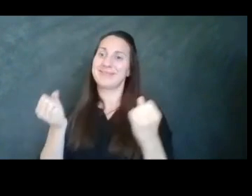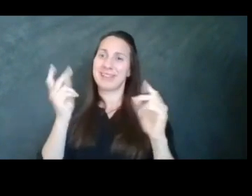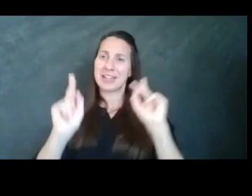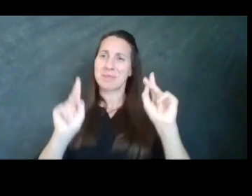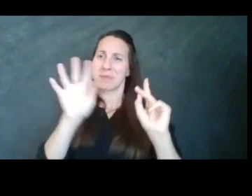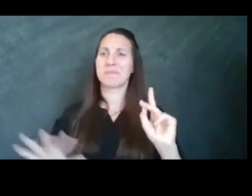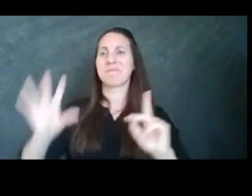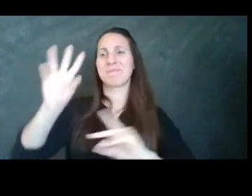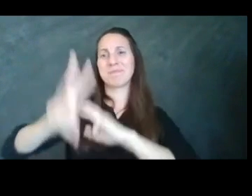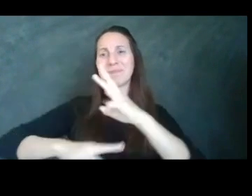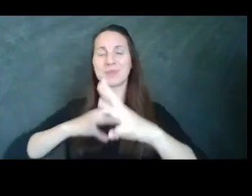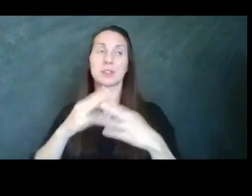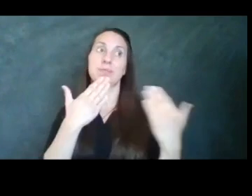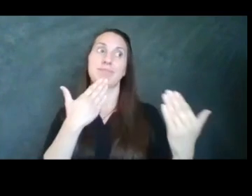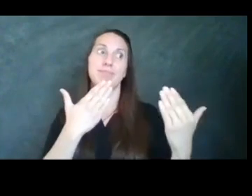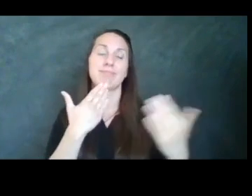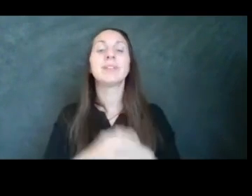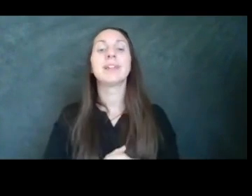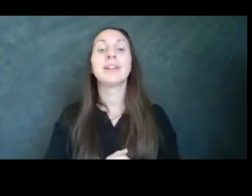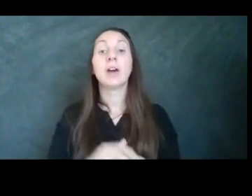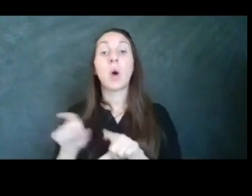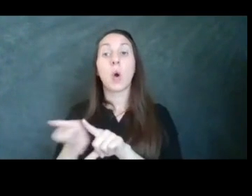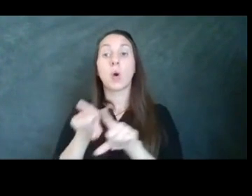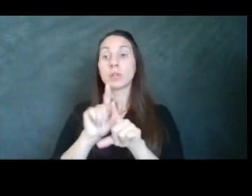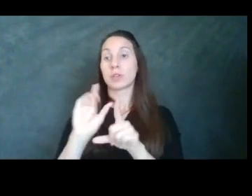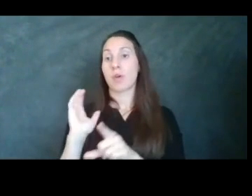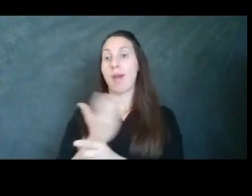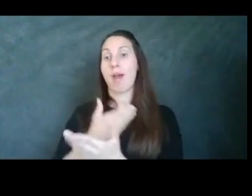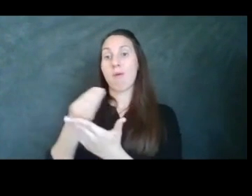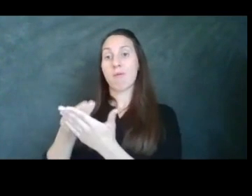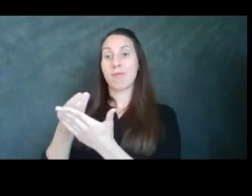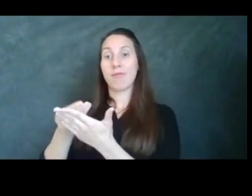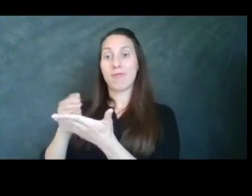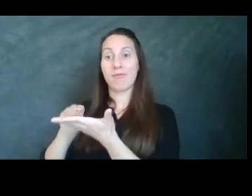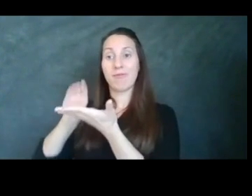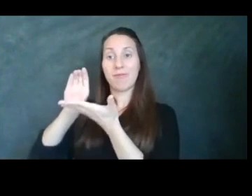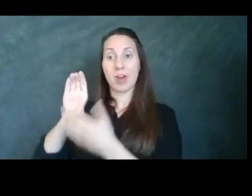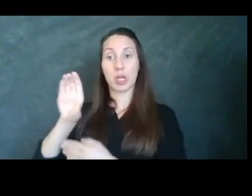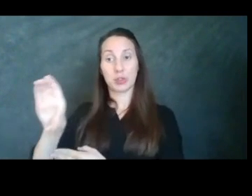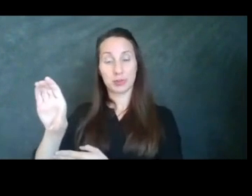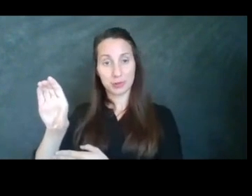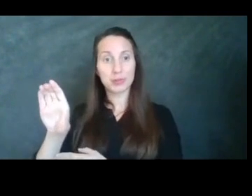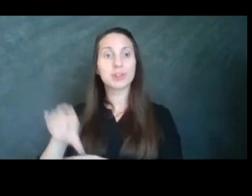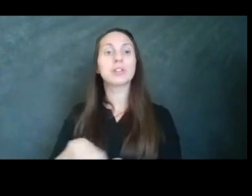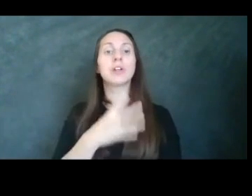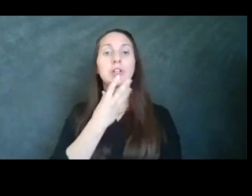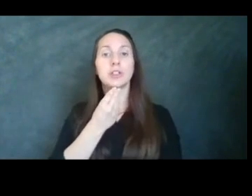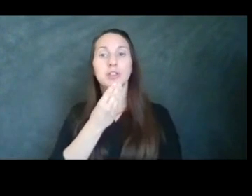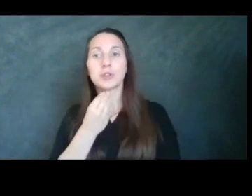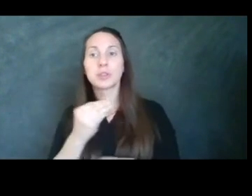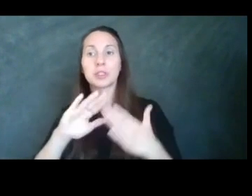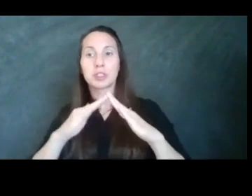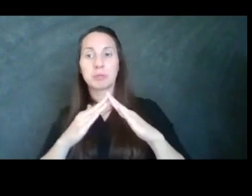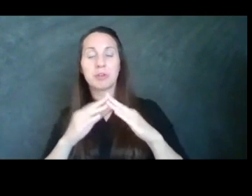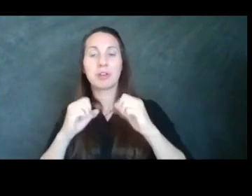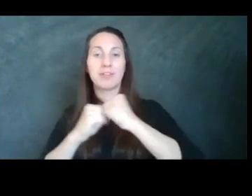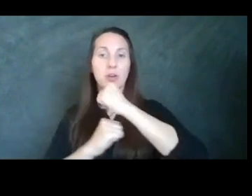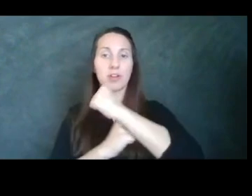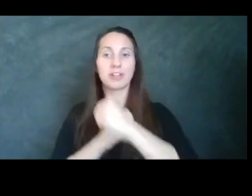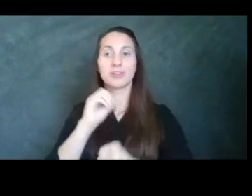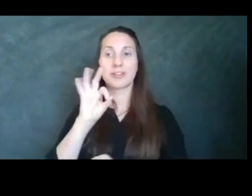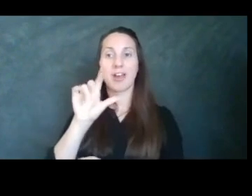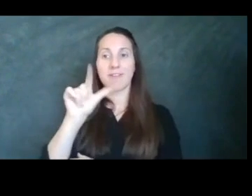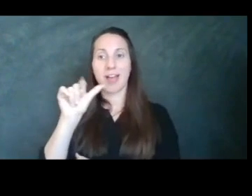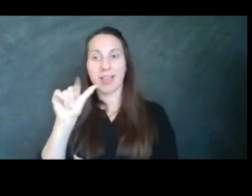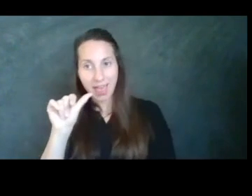our funders who made this possible. The Jewish Community Foundation of Los Angeles through a cutting-edge grant, the Diane